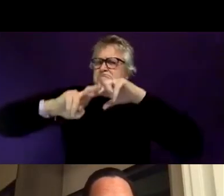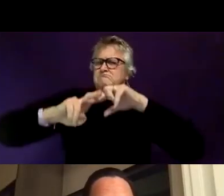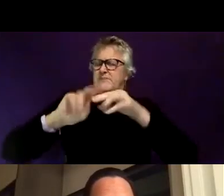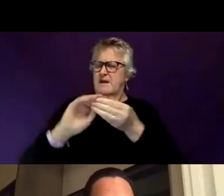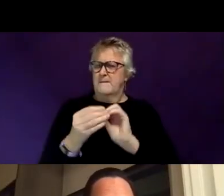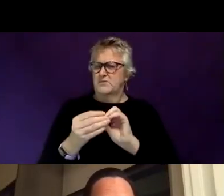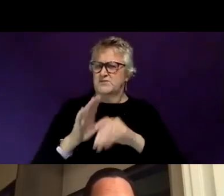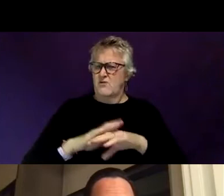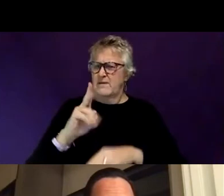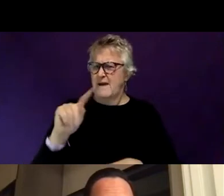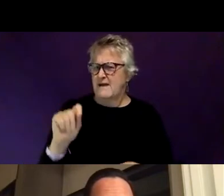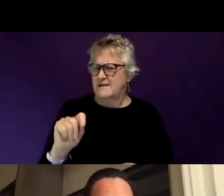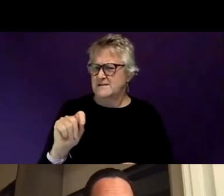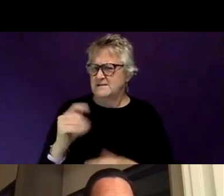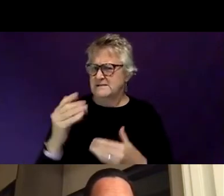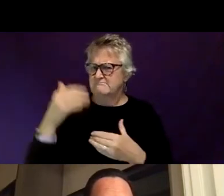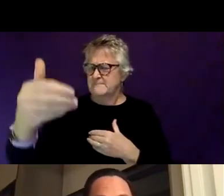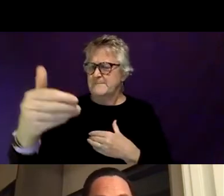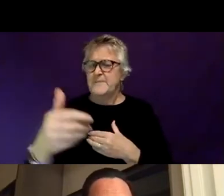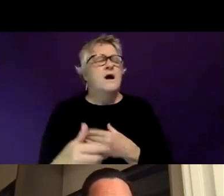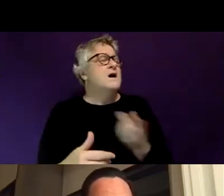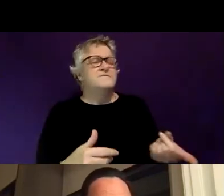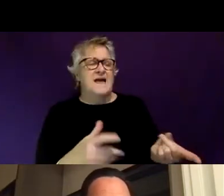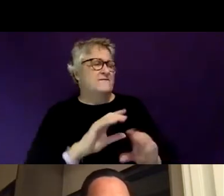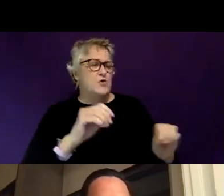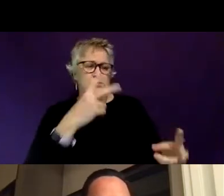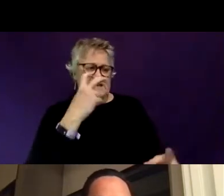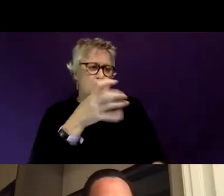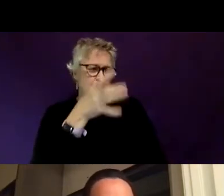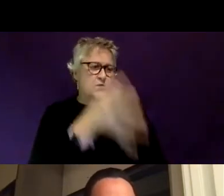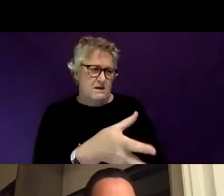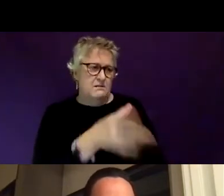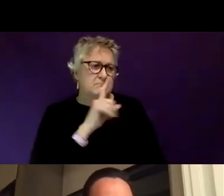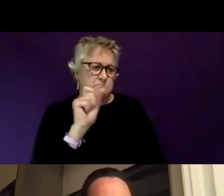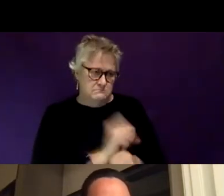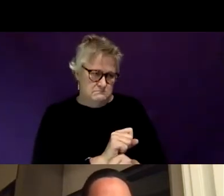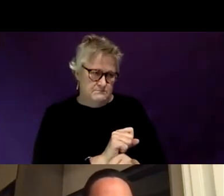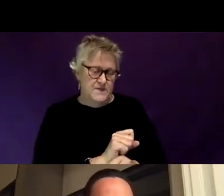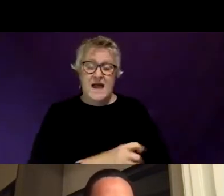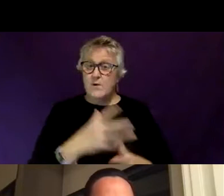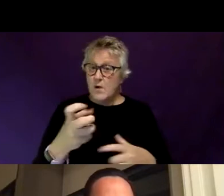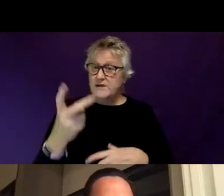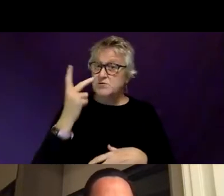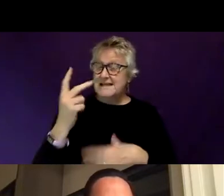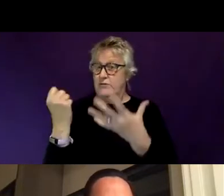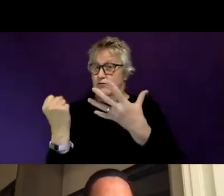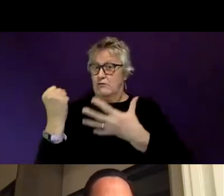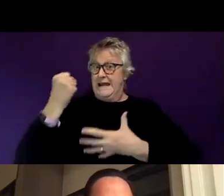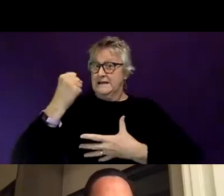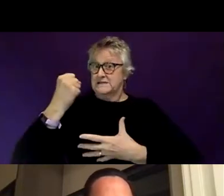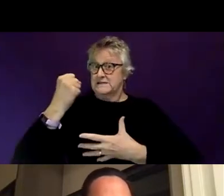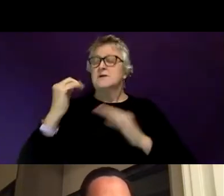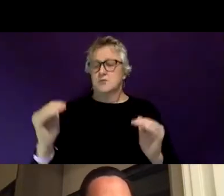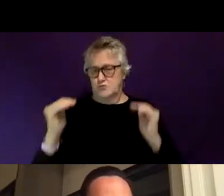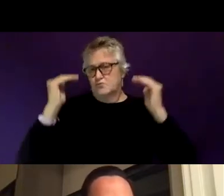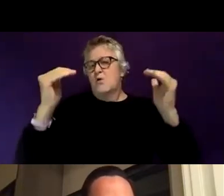we continue to see the ranks of candidates grow. I think what we want to see is the ranks of elected officials to grow as well. And that's happening. But, you